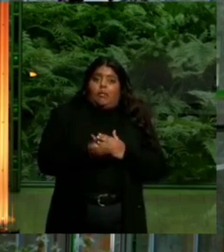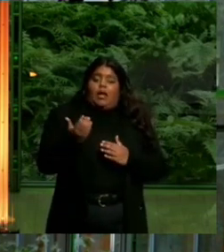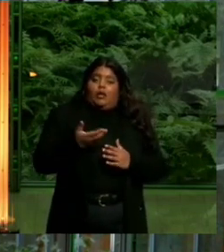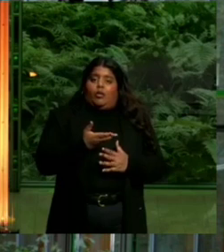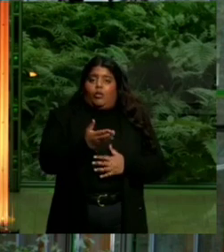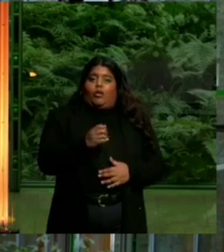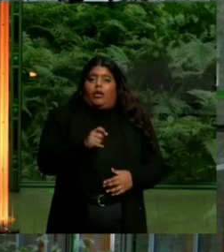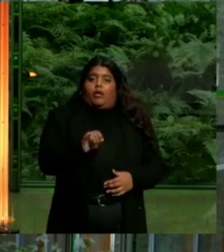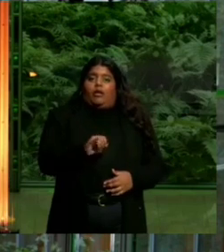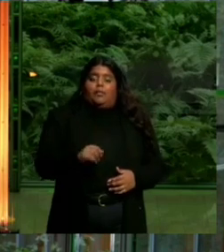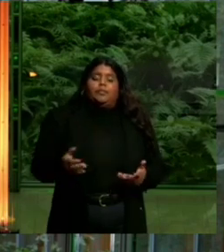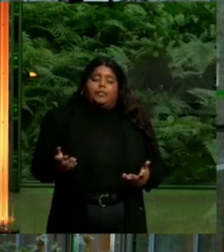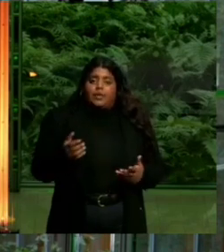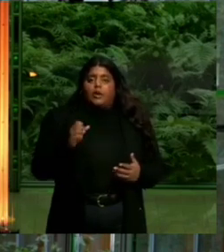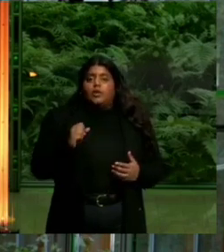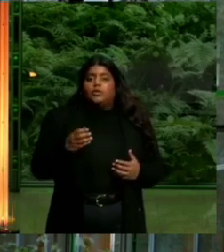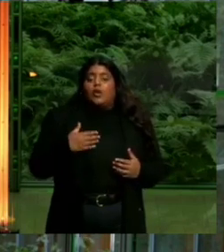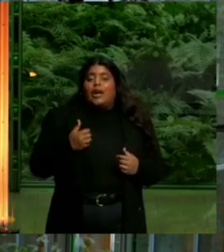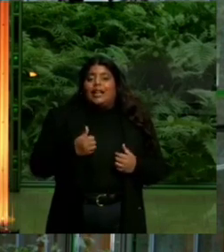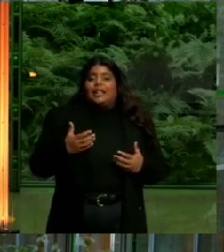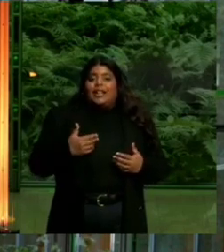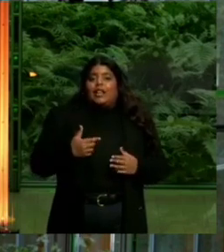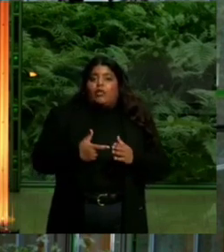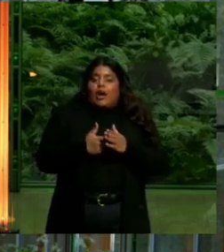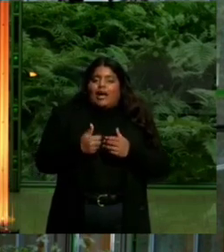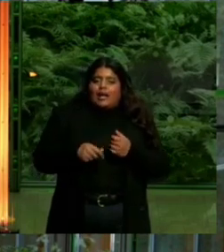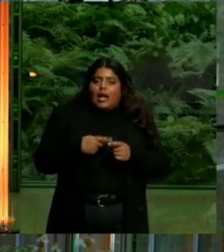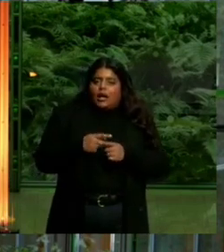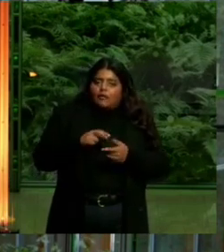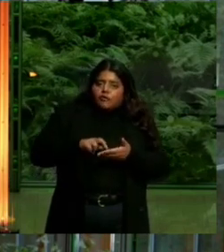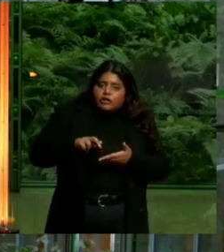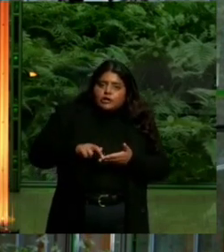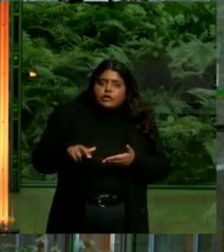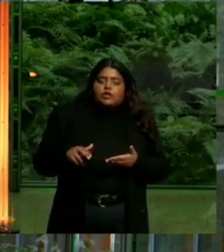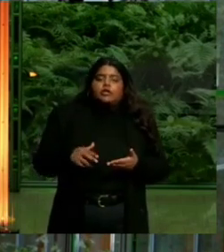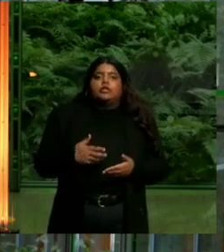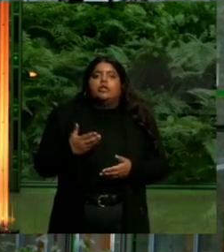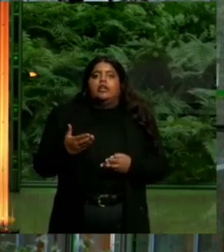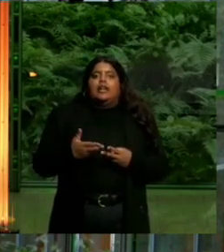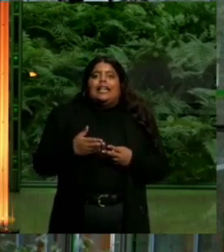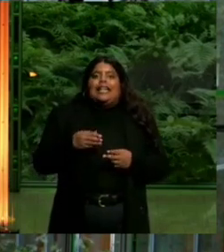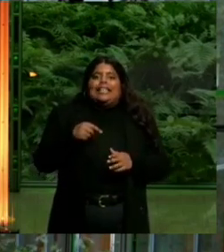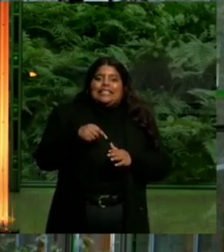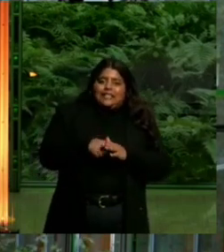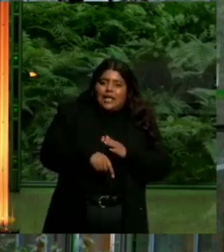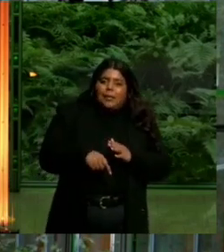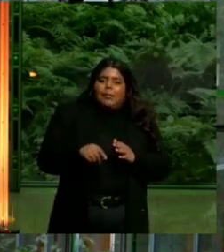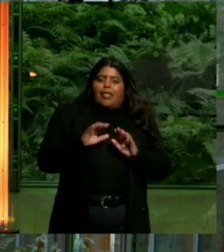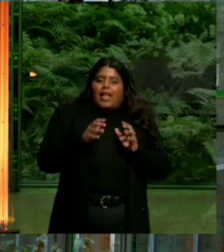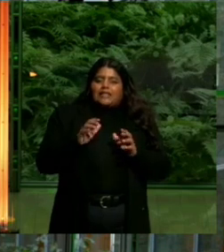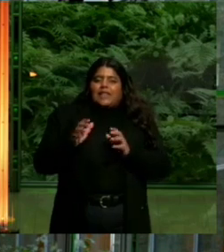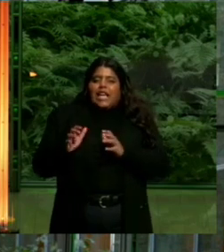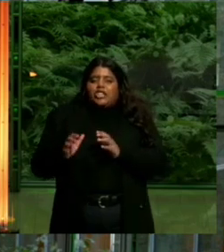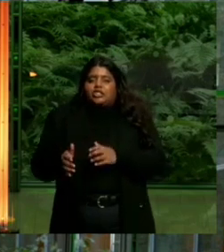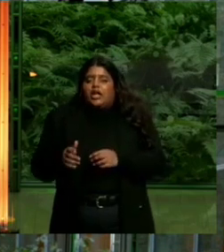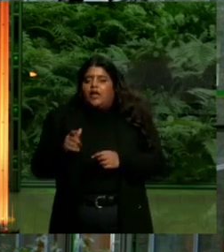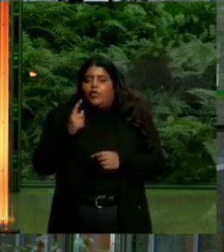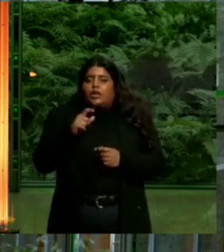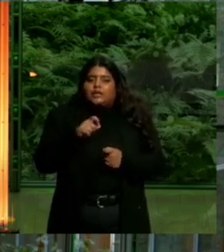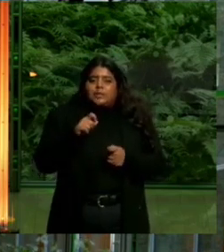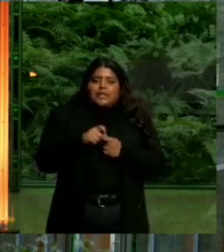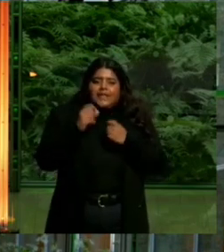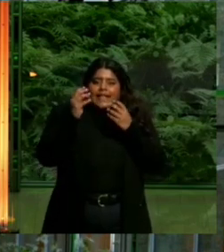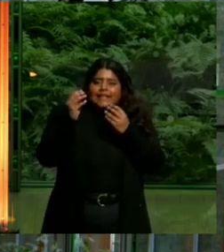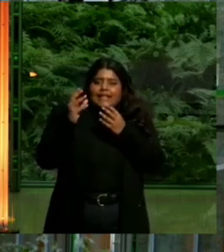autonomously. So anything that requires any kind of research or like in-depth a classification of a certain